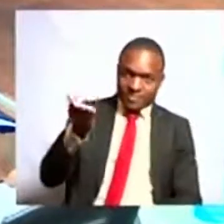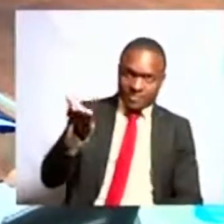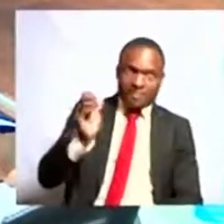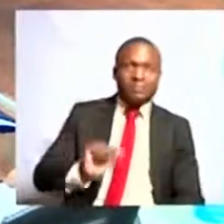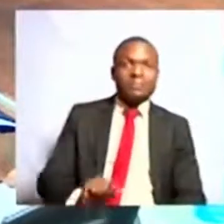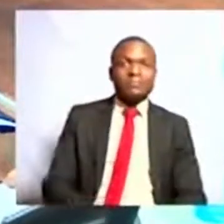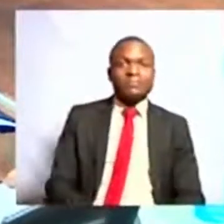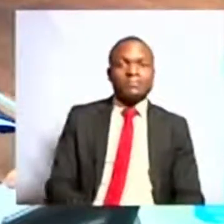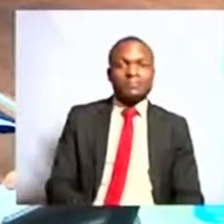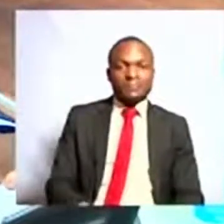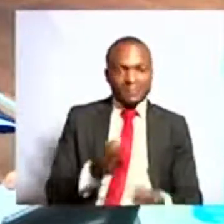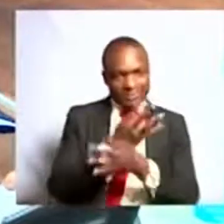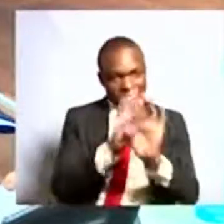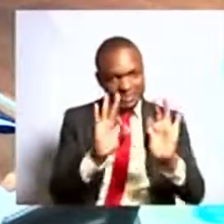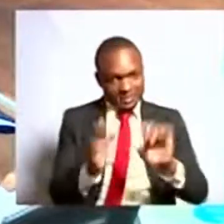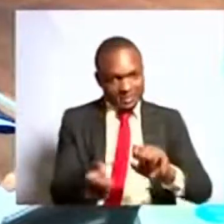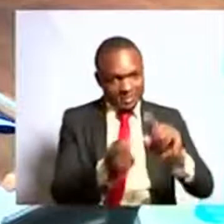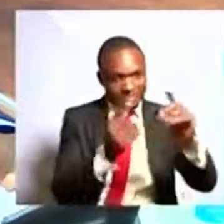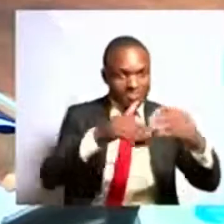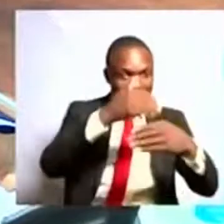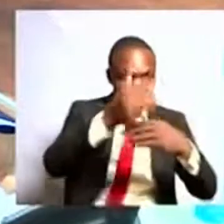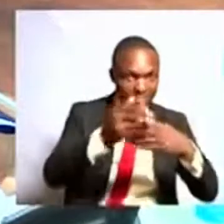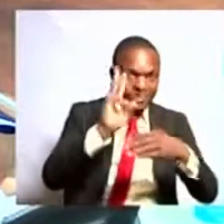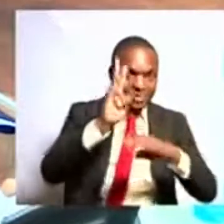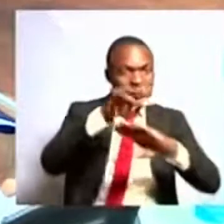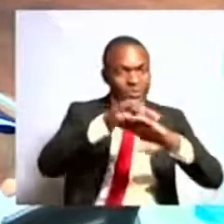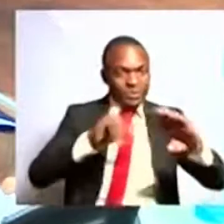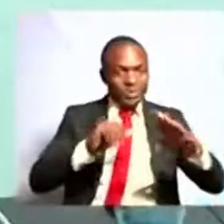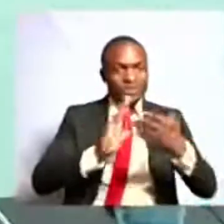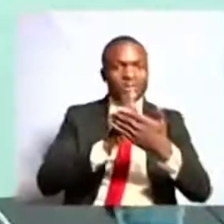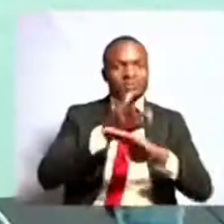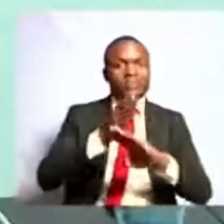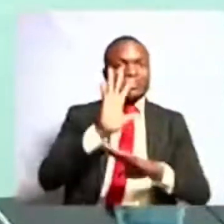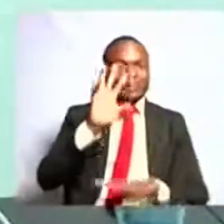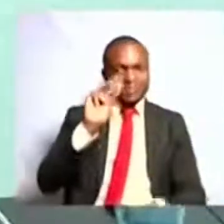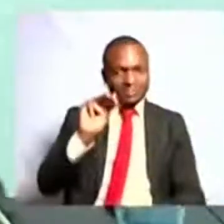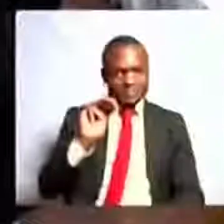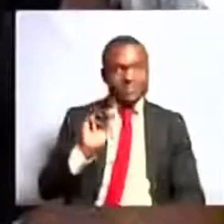upon you, and you are free to leave. We'll call you back after 5 minutes.